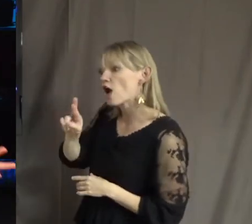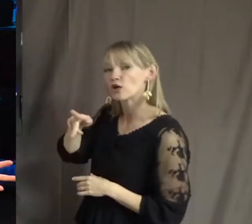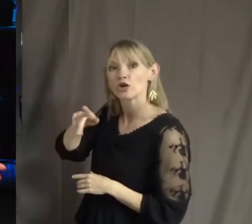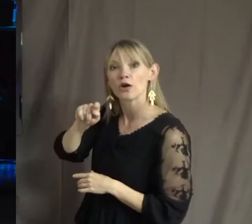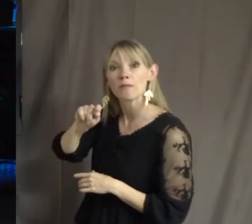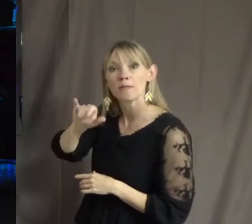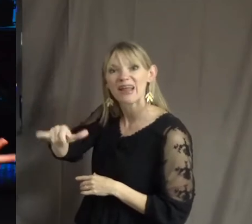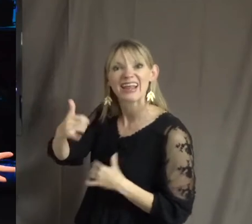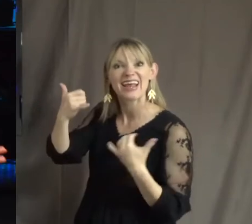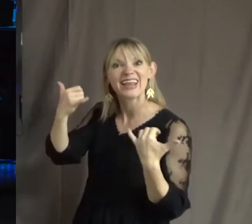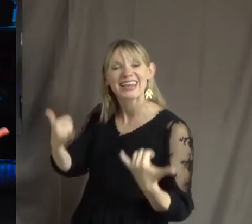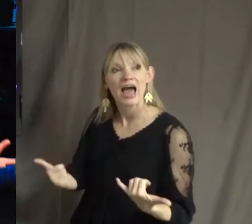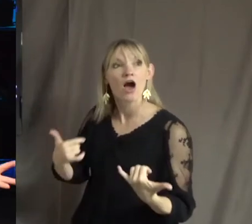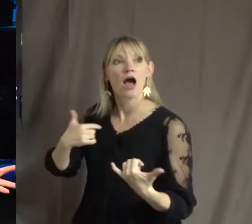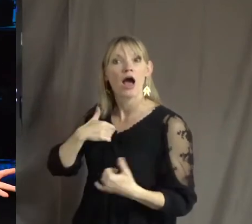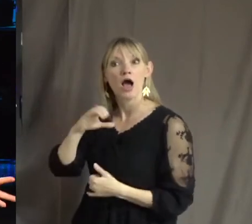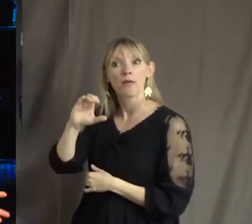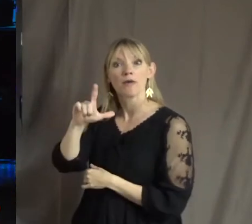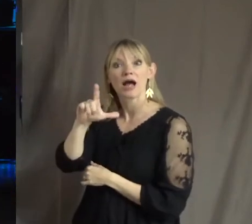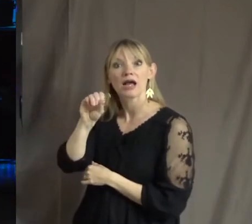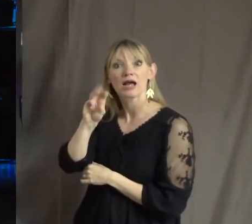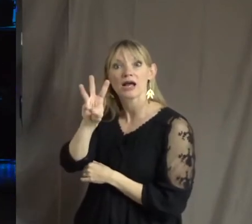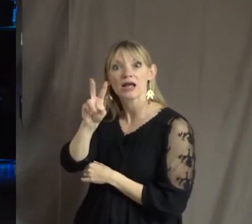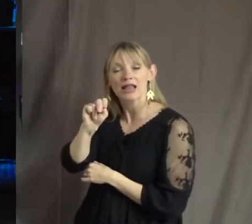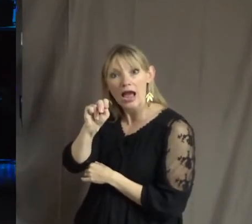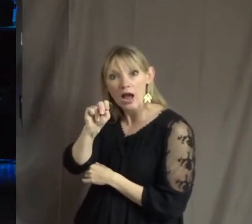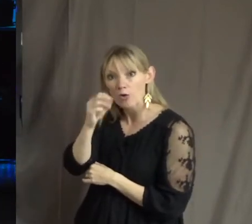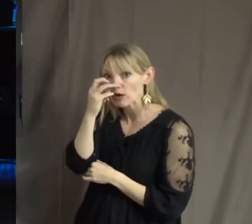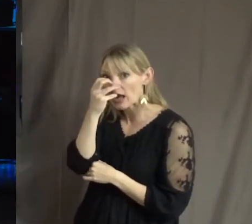am now a clown again."